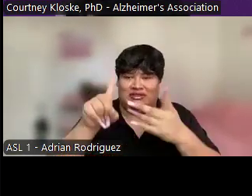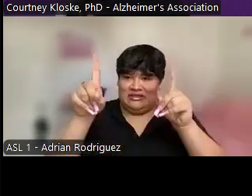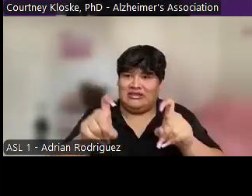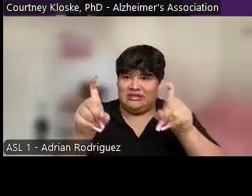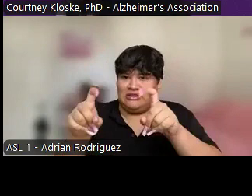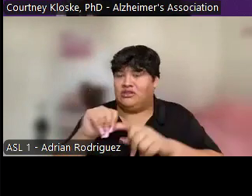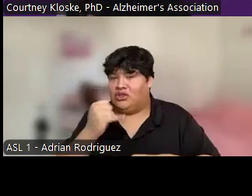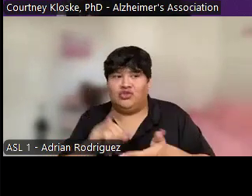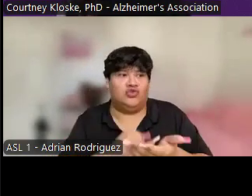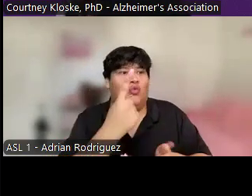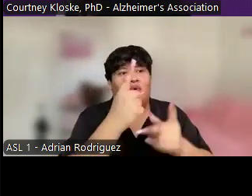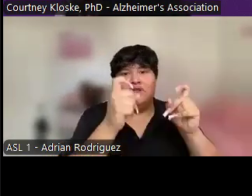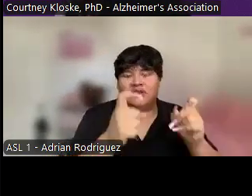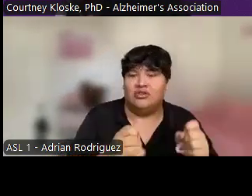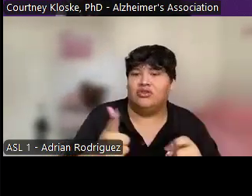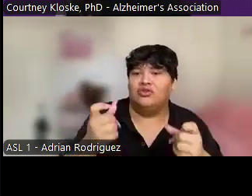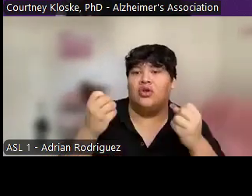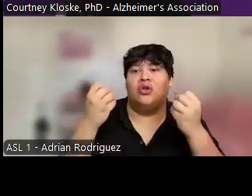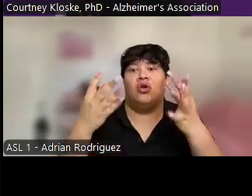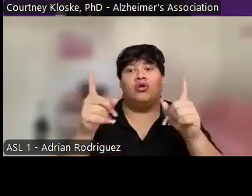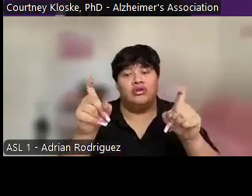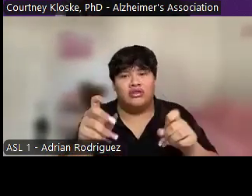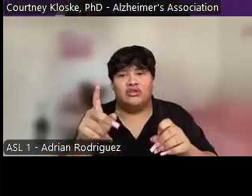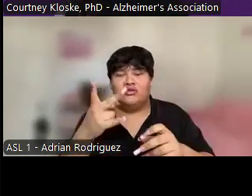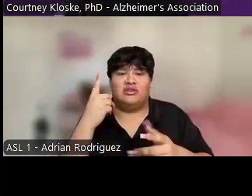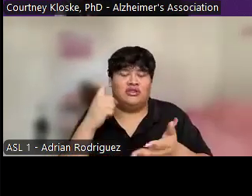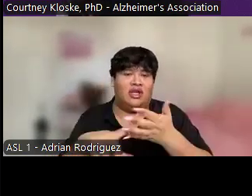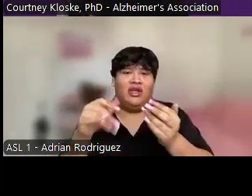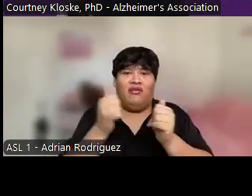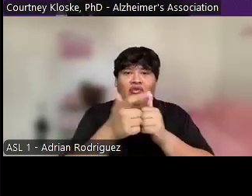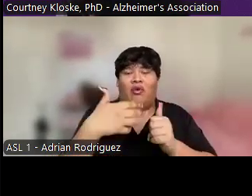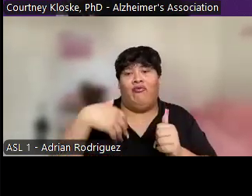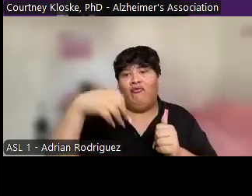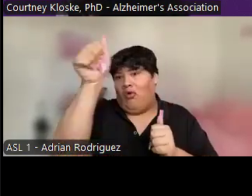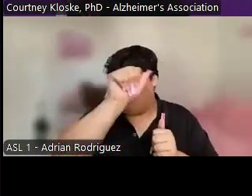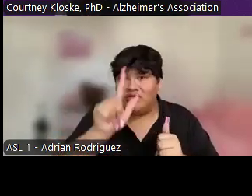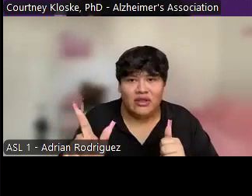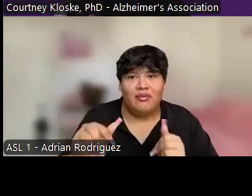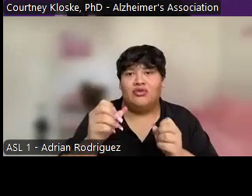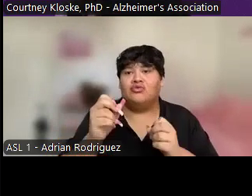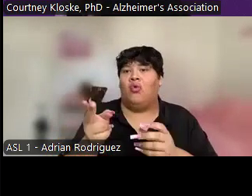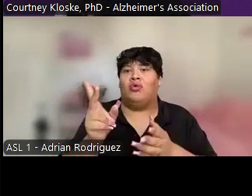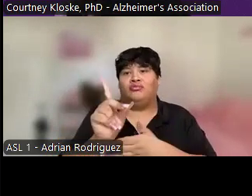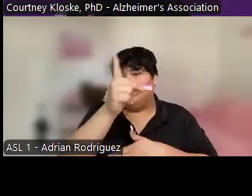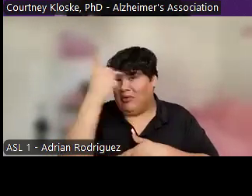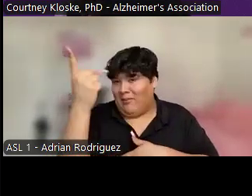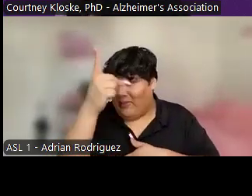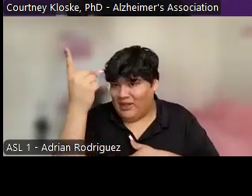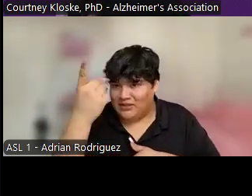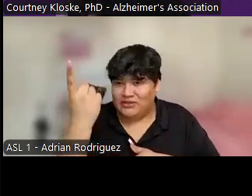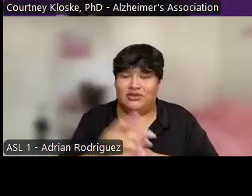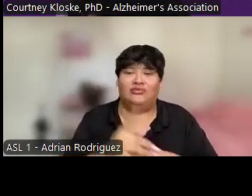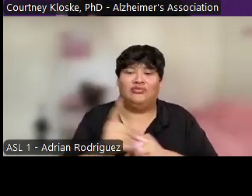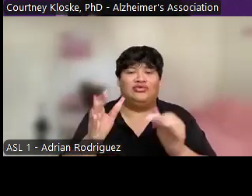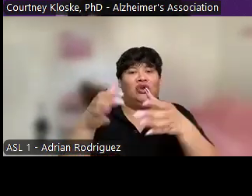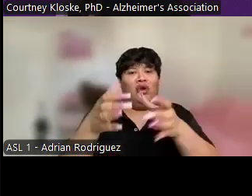one singular test that can determine if somebody is living with Alzheimer's disease or another dementia. So doctors will really use a combination